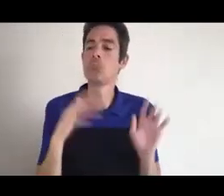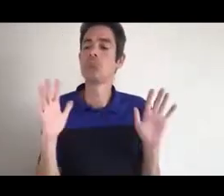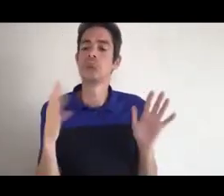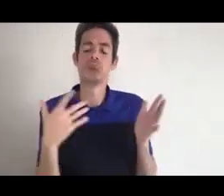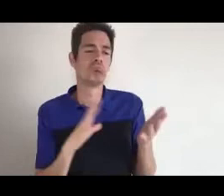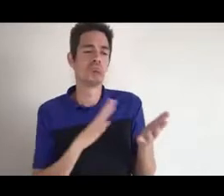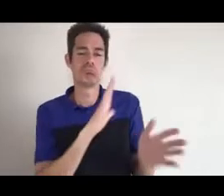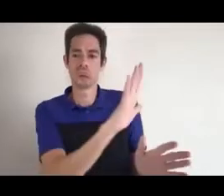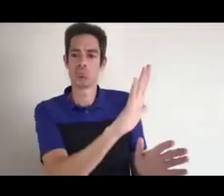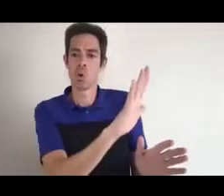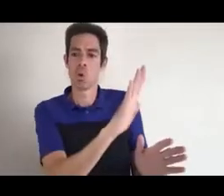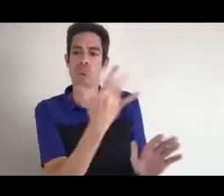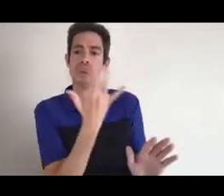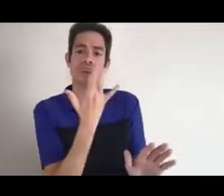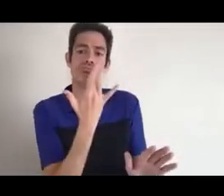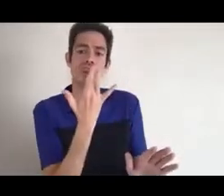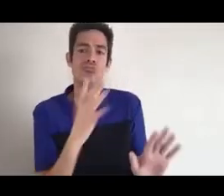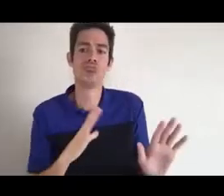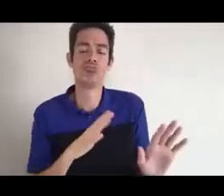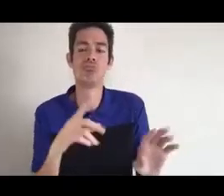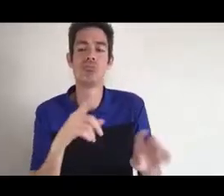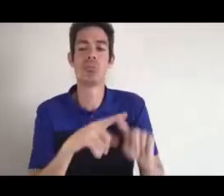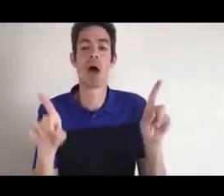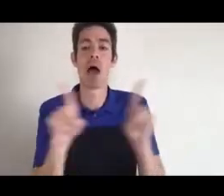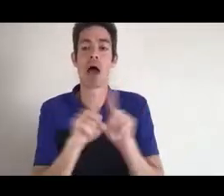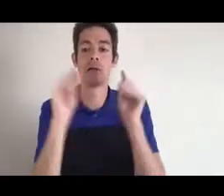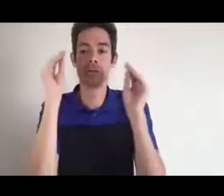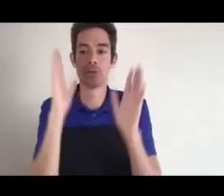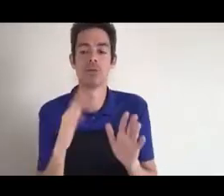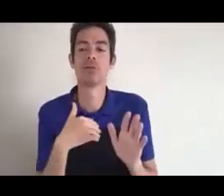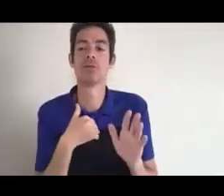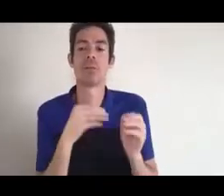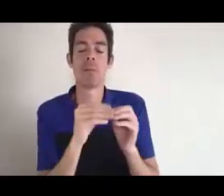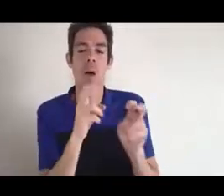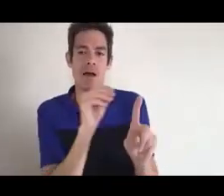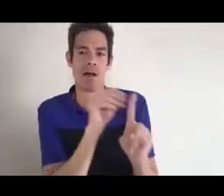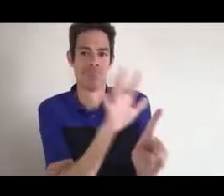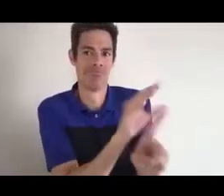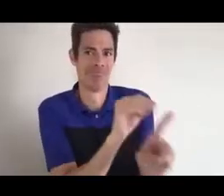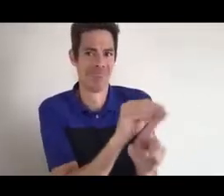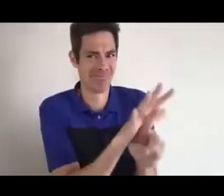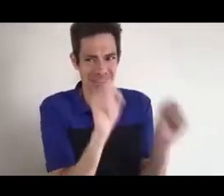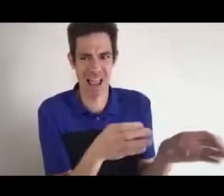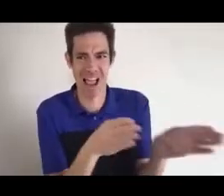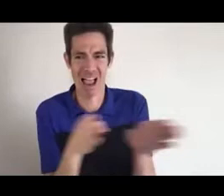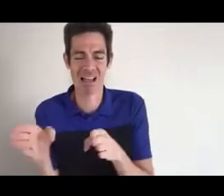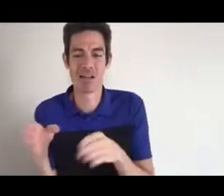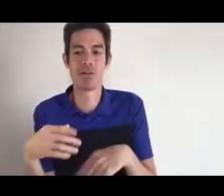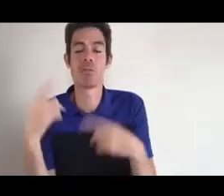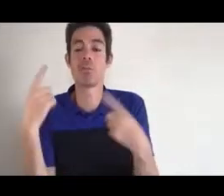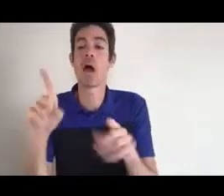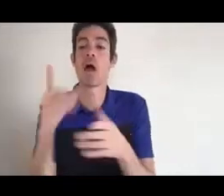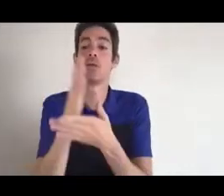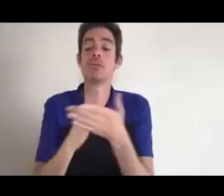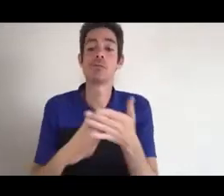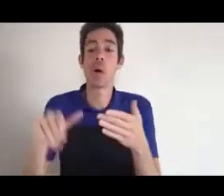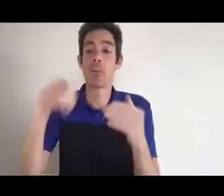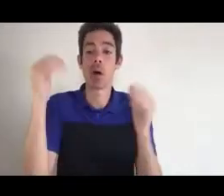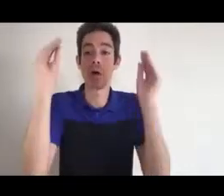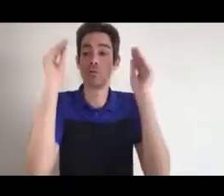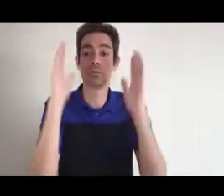that's a really good, and, that's fine if that's your preference and how you want to sign that. But as a teacher, I try to